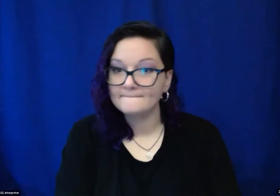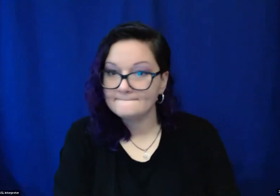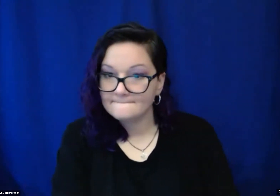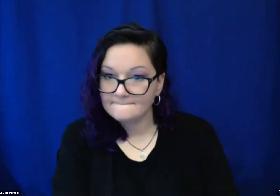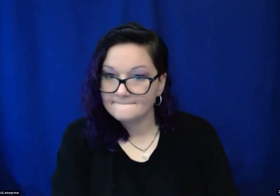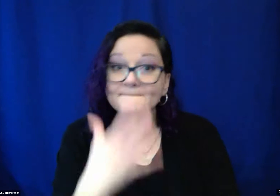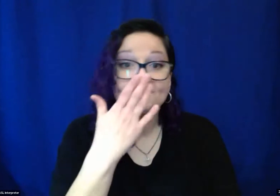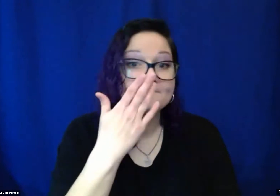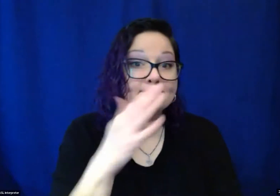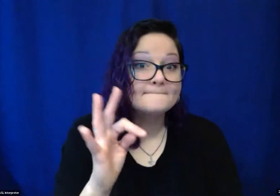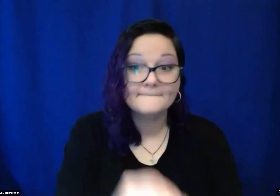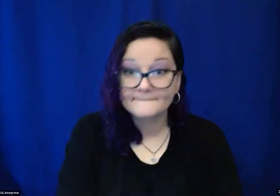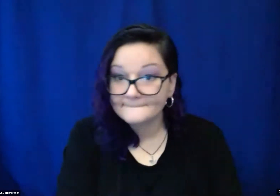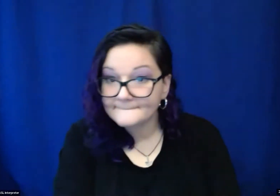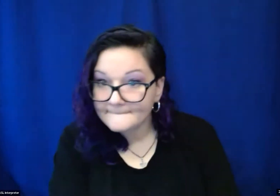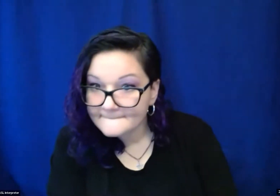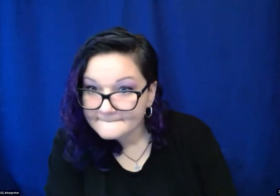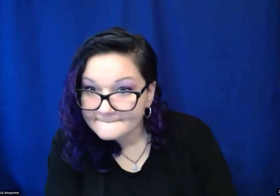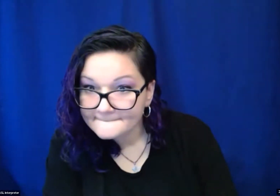Thank you.